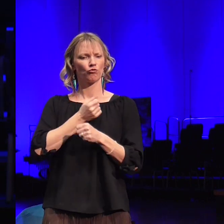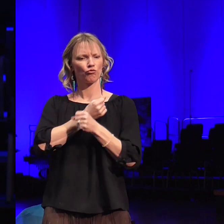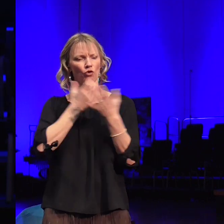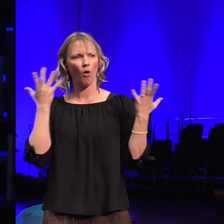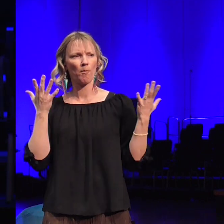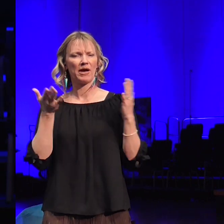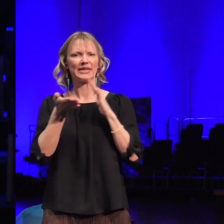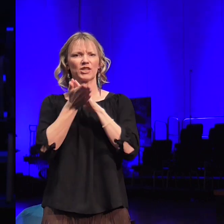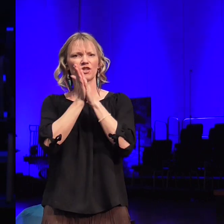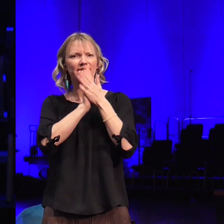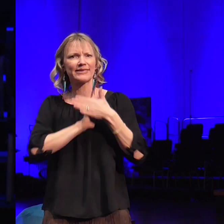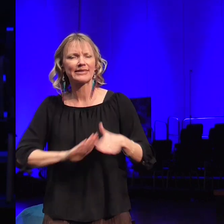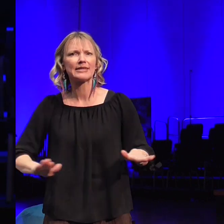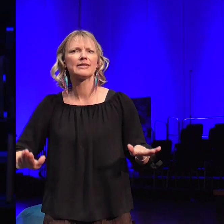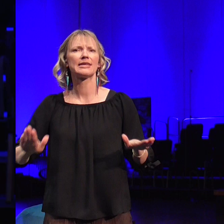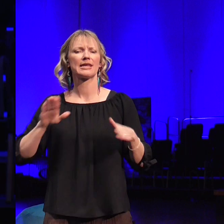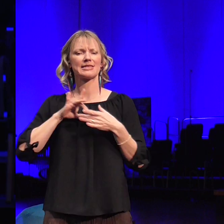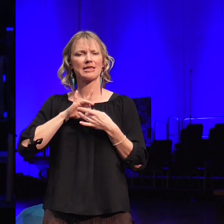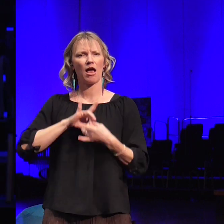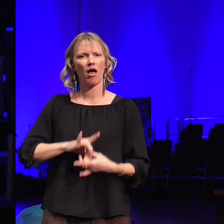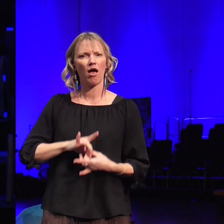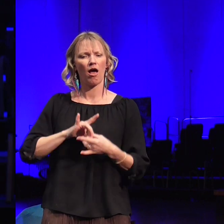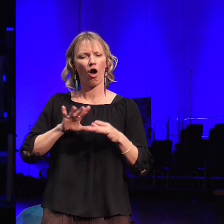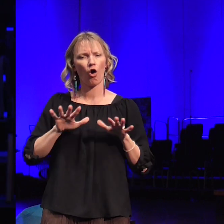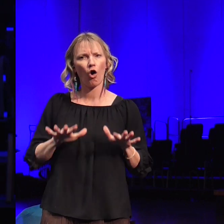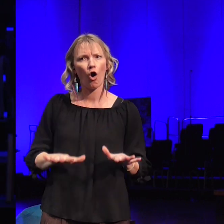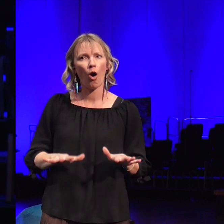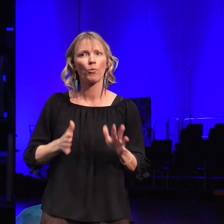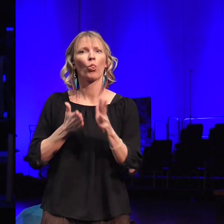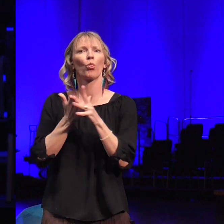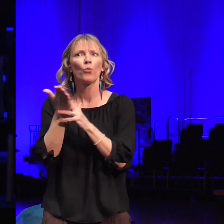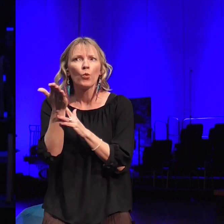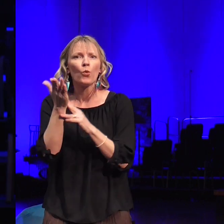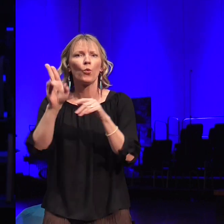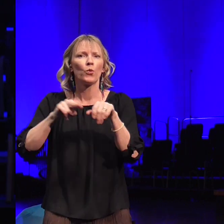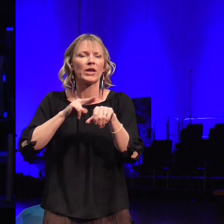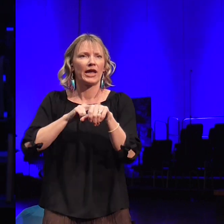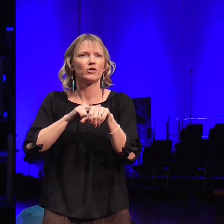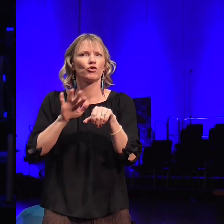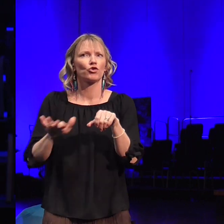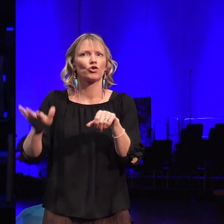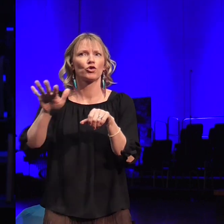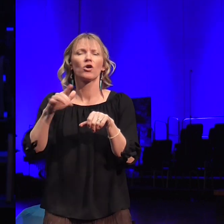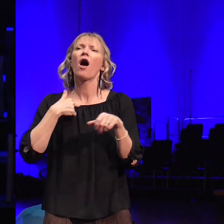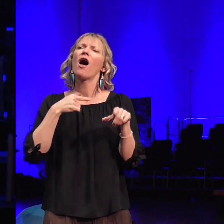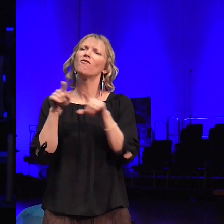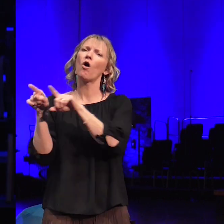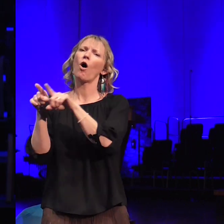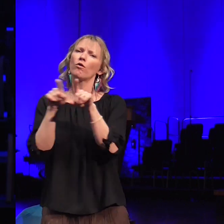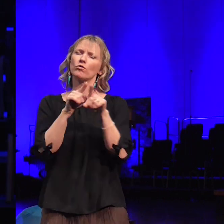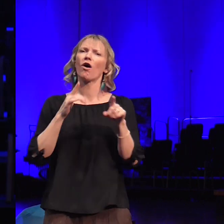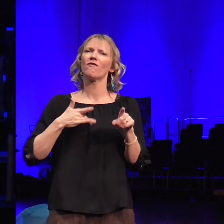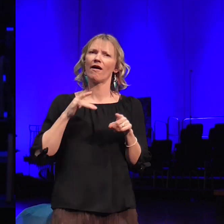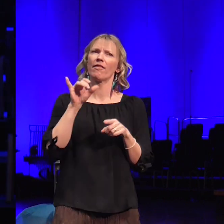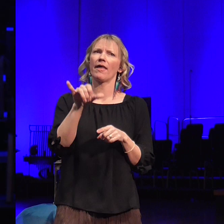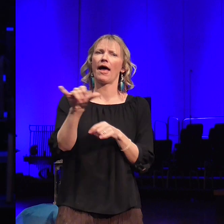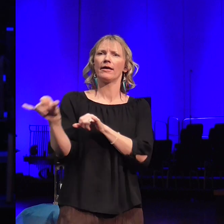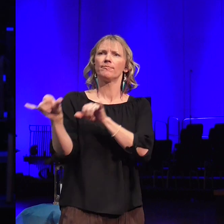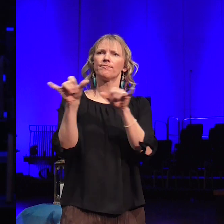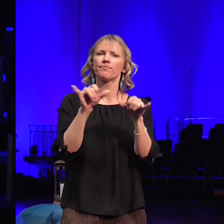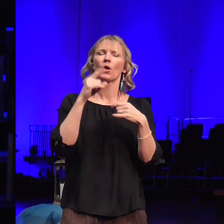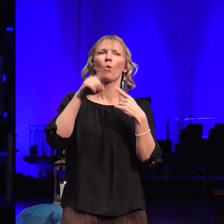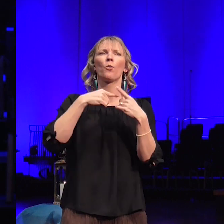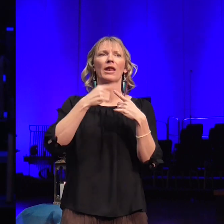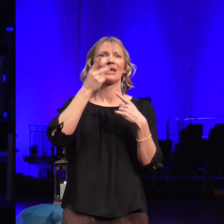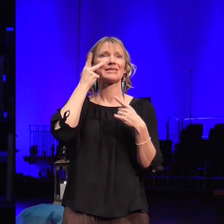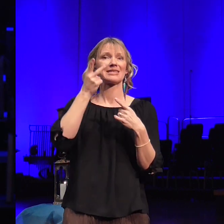and calm through being out in nature. I also have felt that same feeling watching a